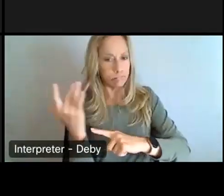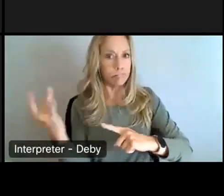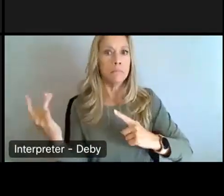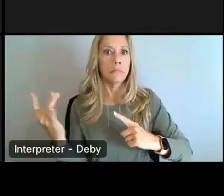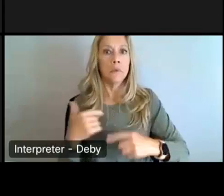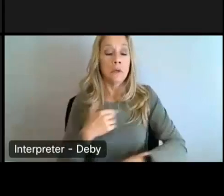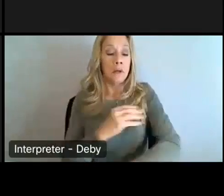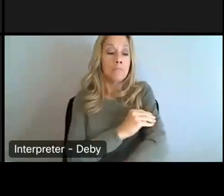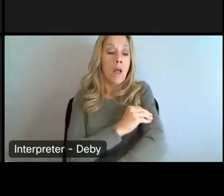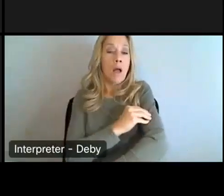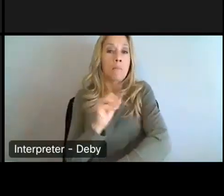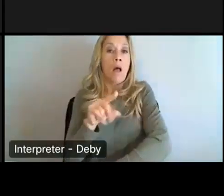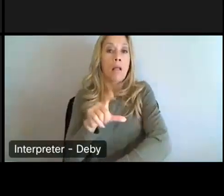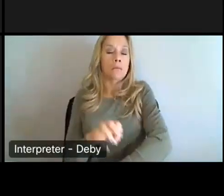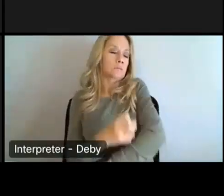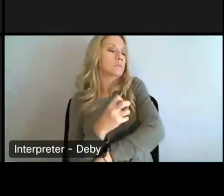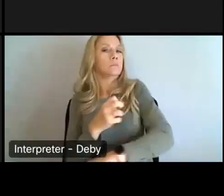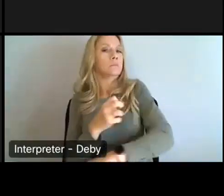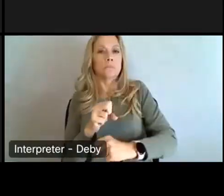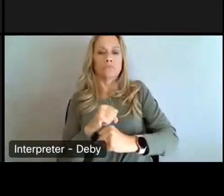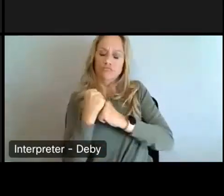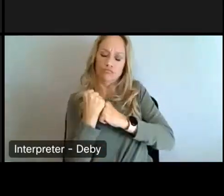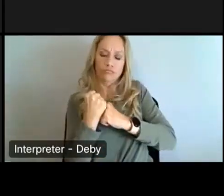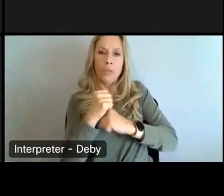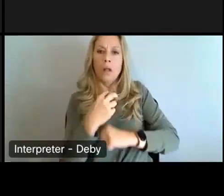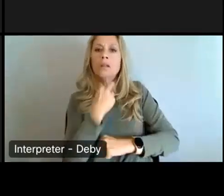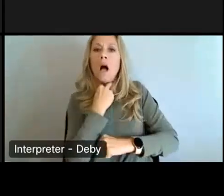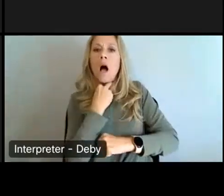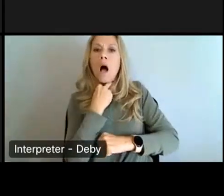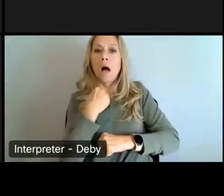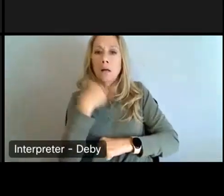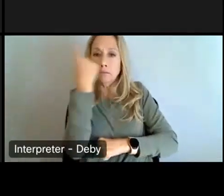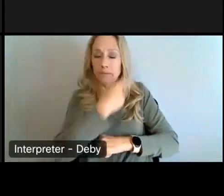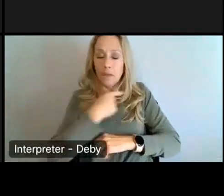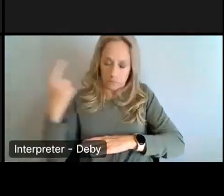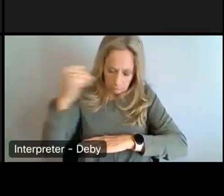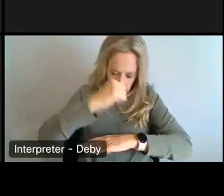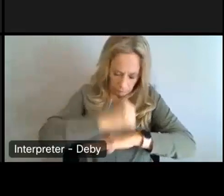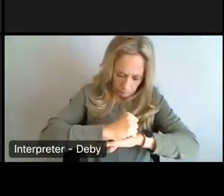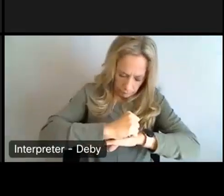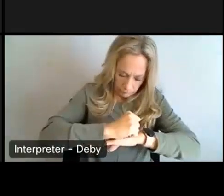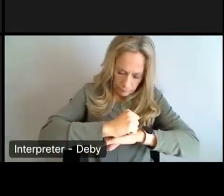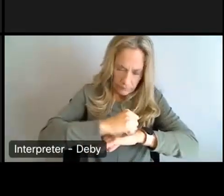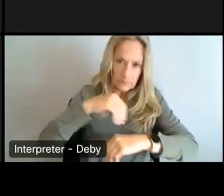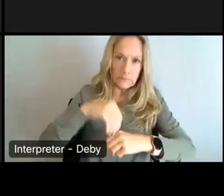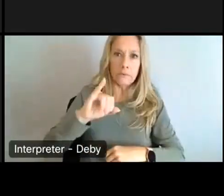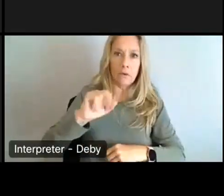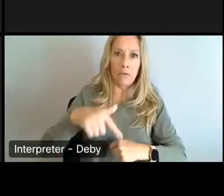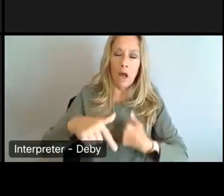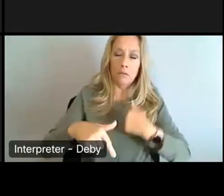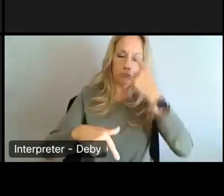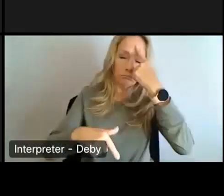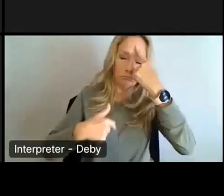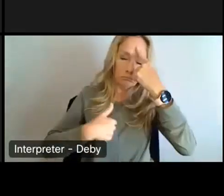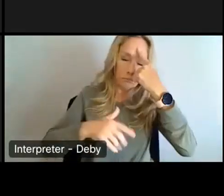of locked up on me. And I was face down in the ground of Iraq, and I was just thinking, all right, this is it. This is where I'm going to